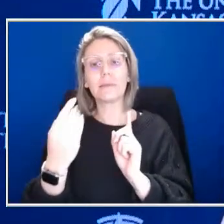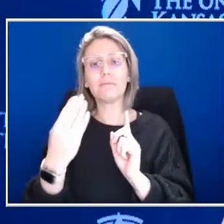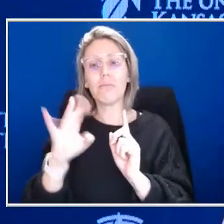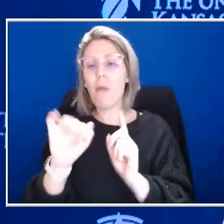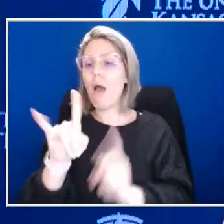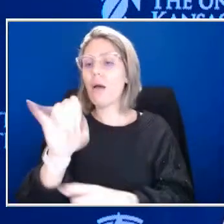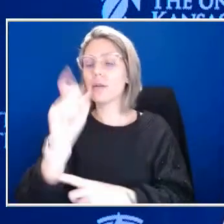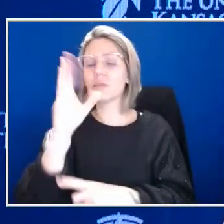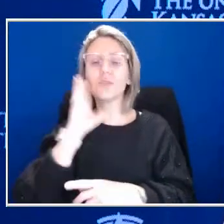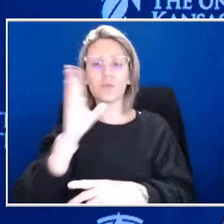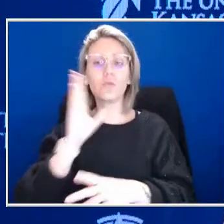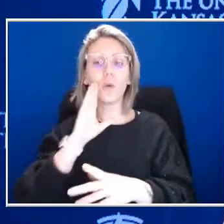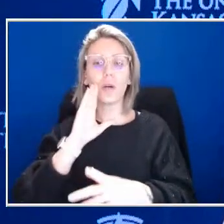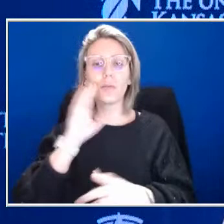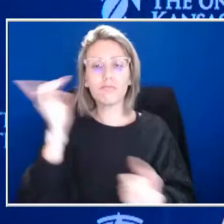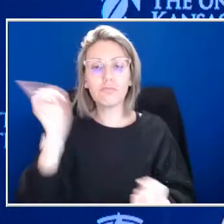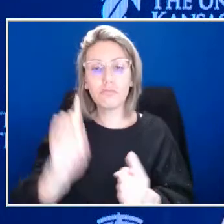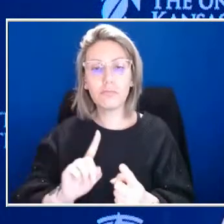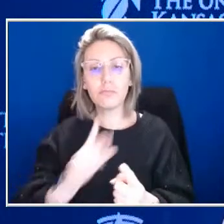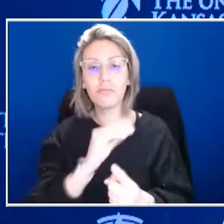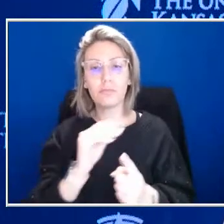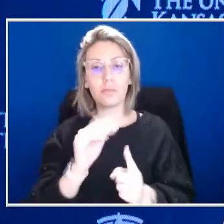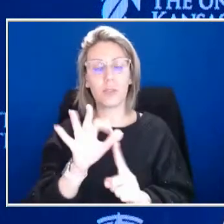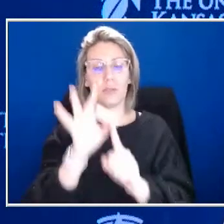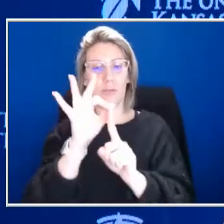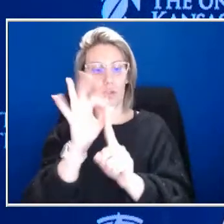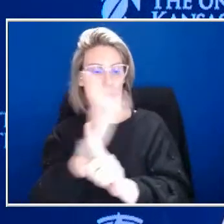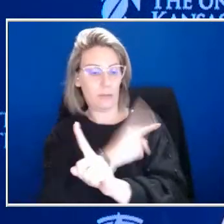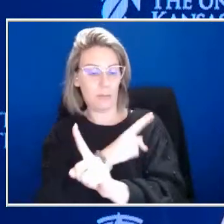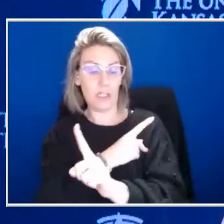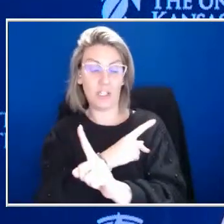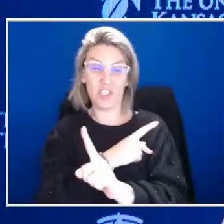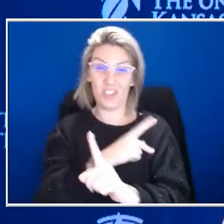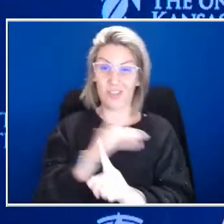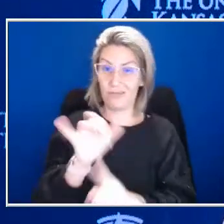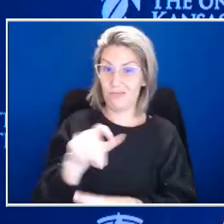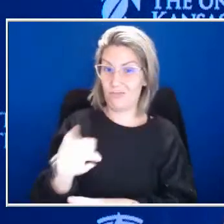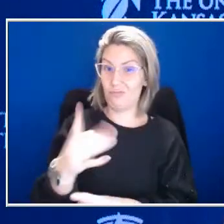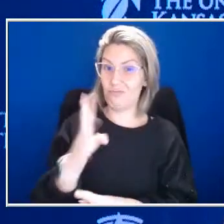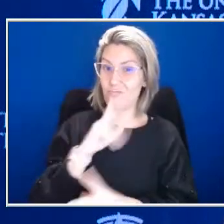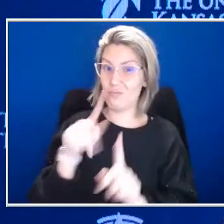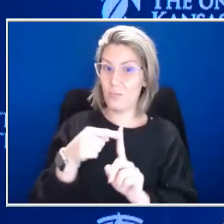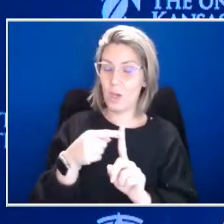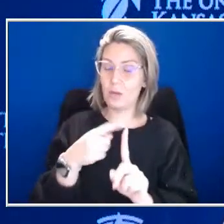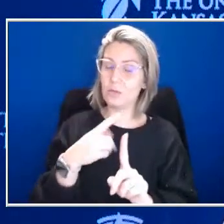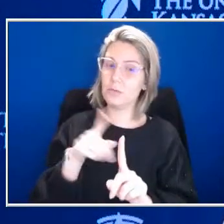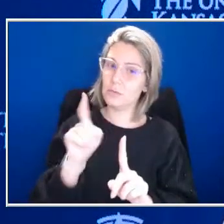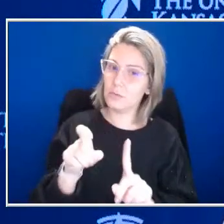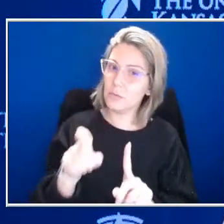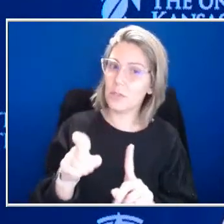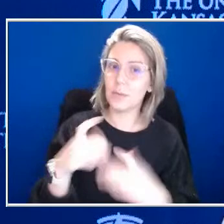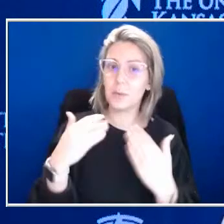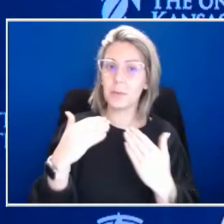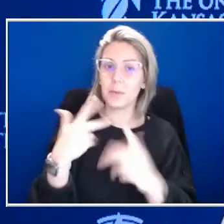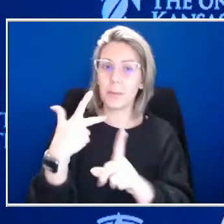and especially the patients that Dr. Shaw and Vidic are talking about, these types of patients very desperately need them because we